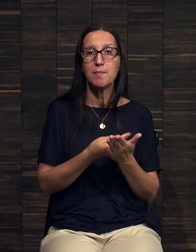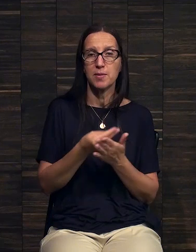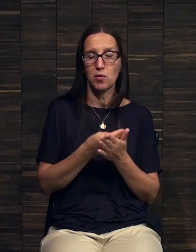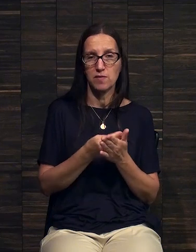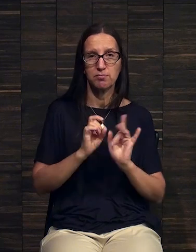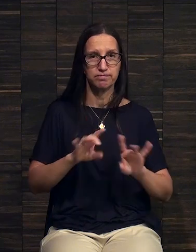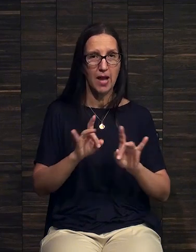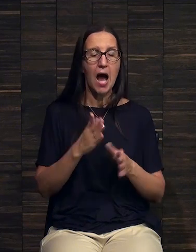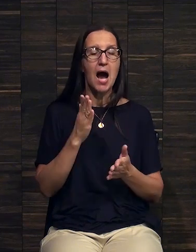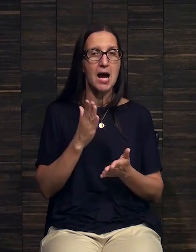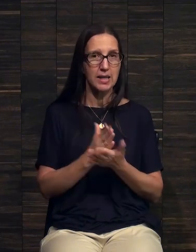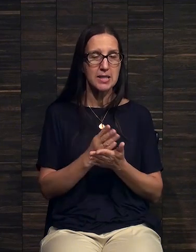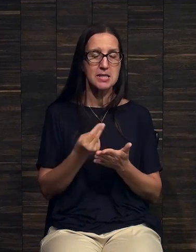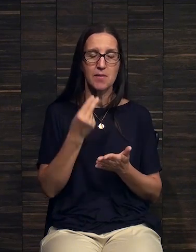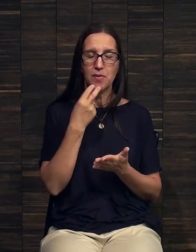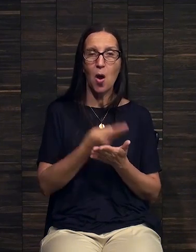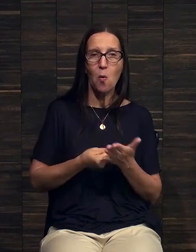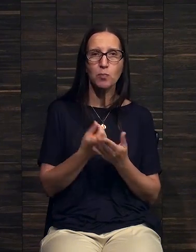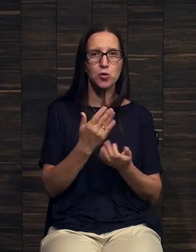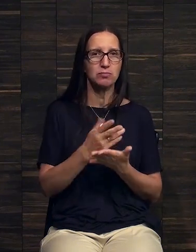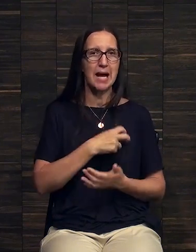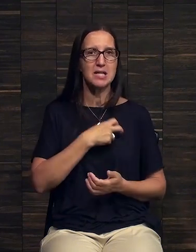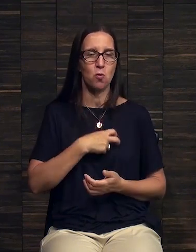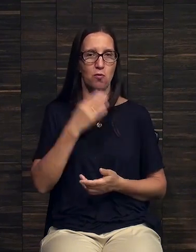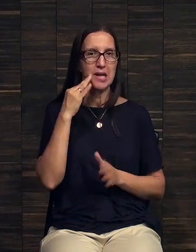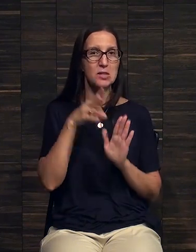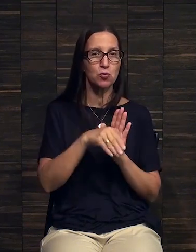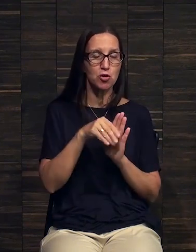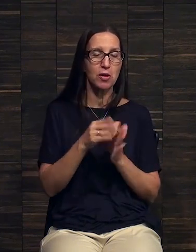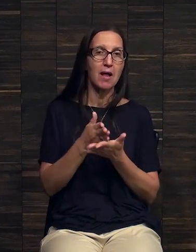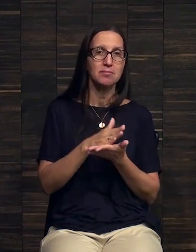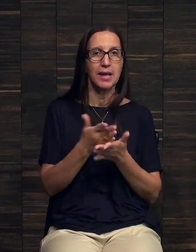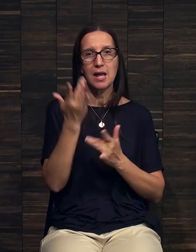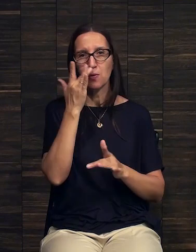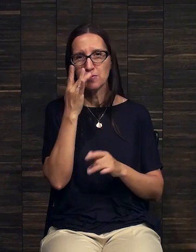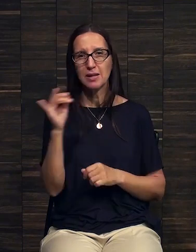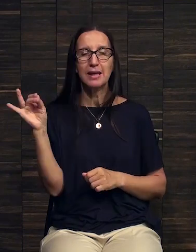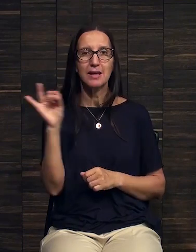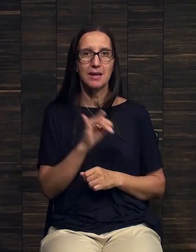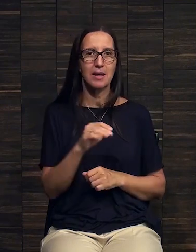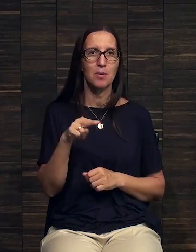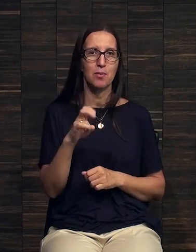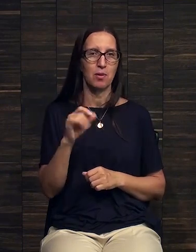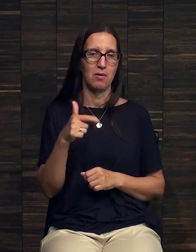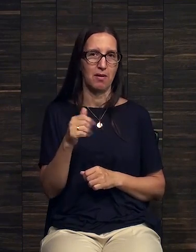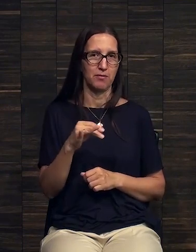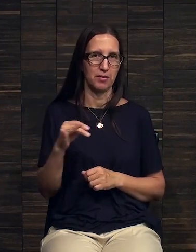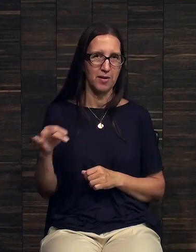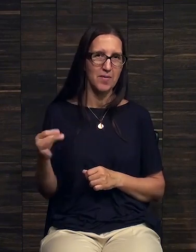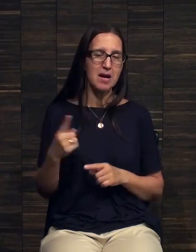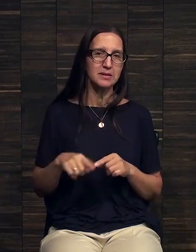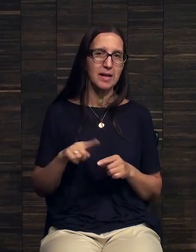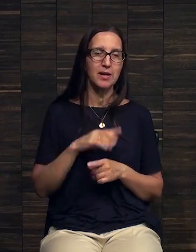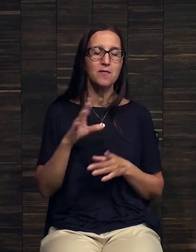for all ages, and there were risks comics, and risks content comics. This is on